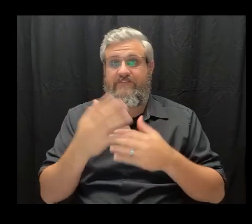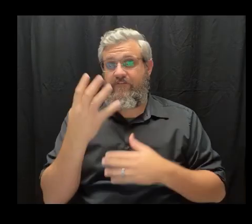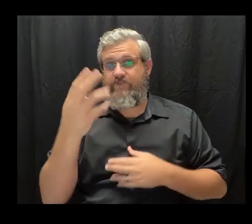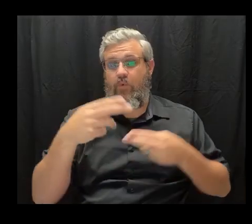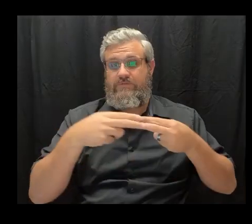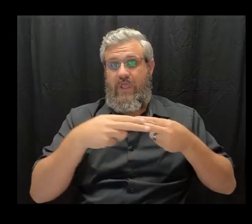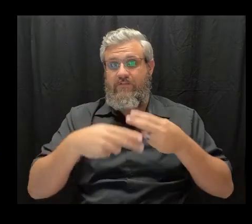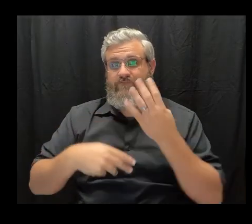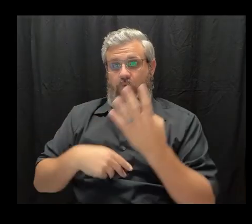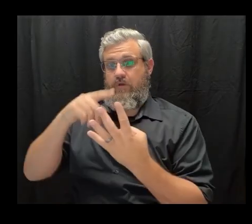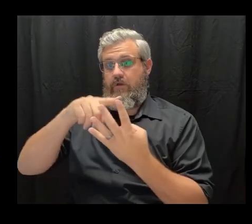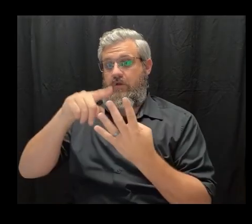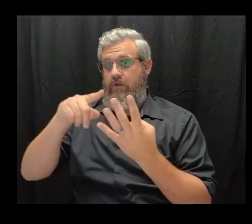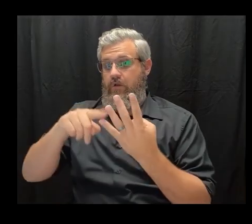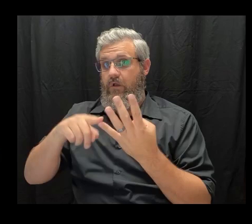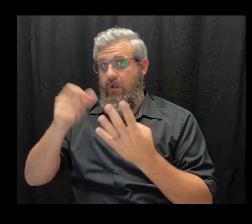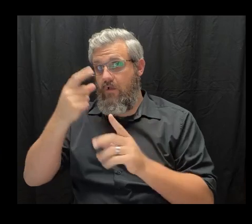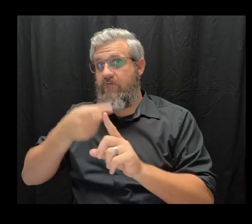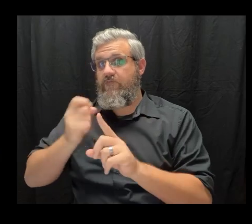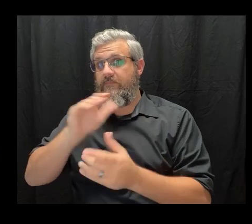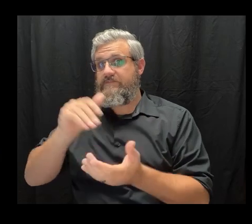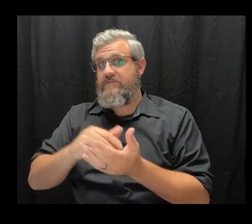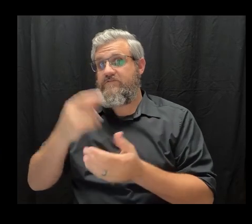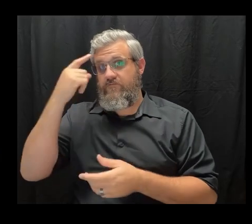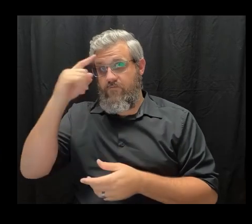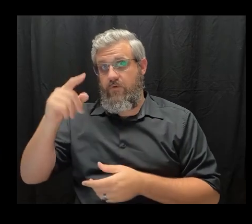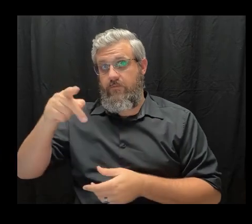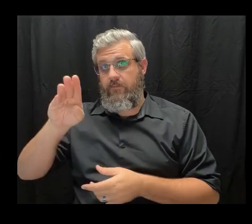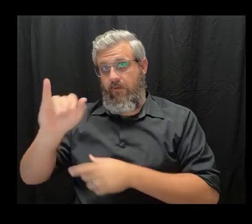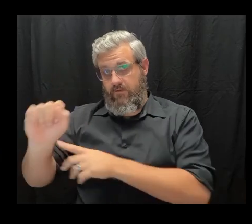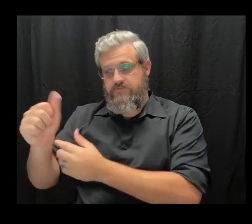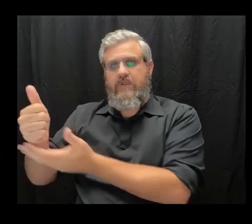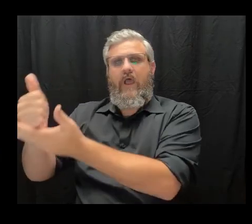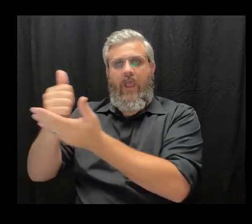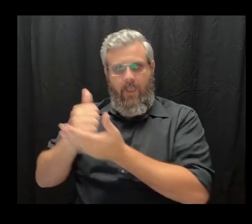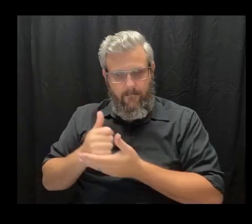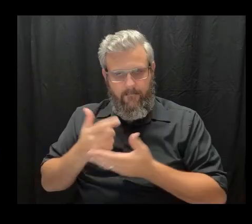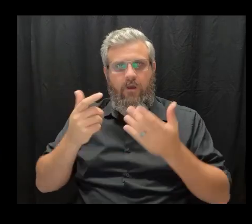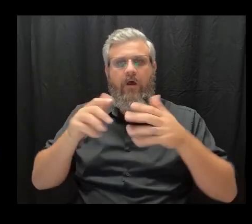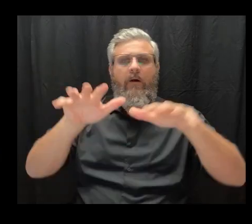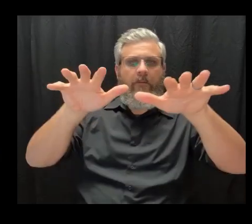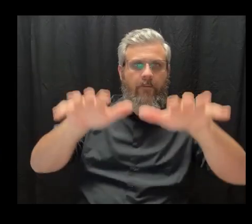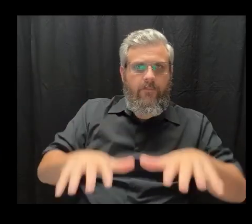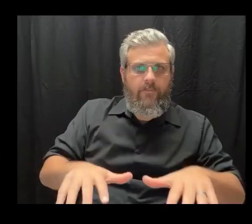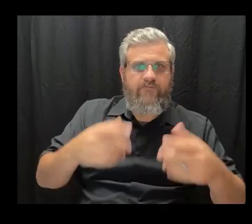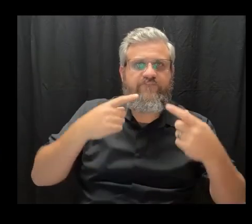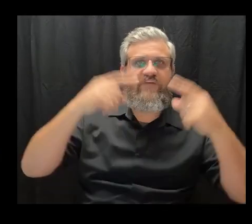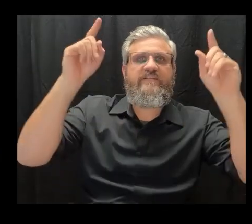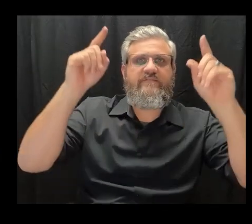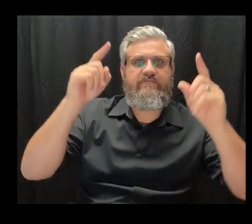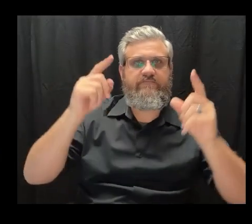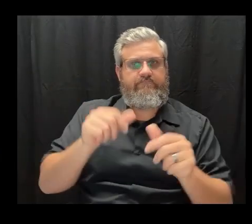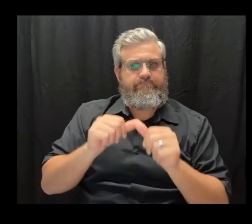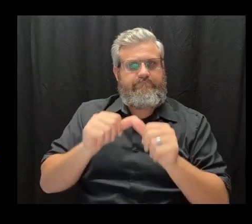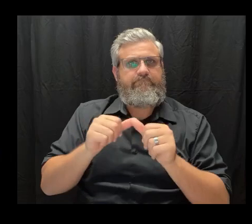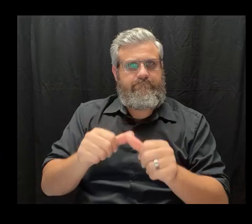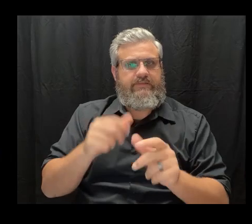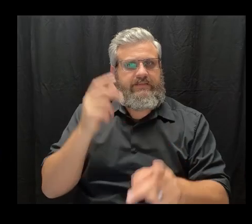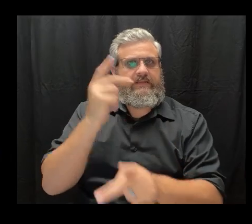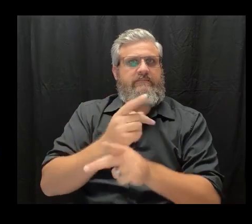for PBIS are designed to help us de-escalate behaviors effectively and maintain a safe, supportive classroom